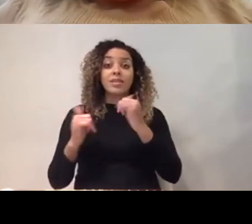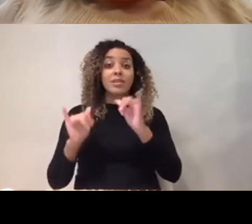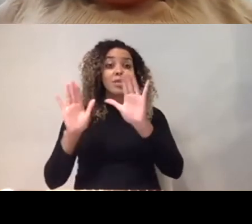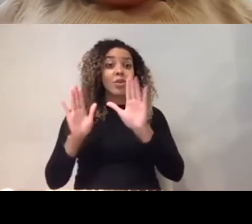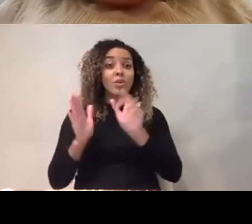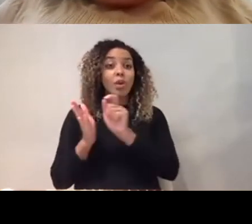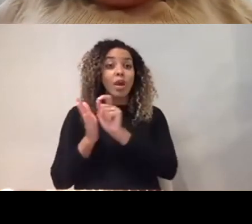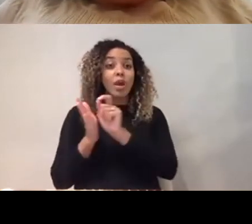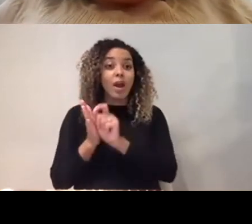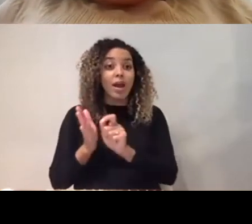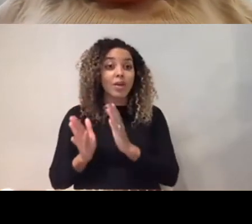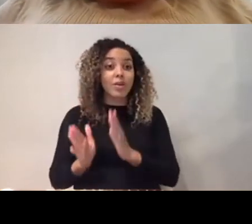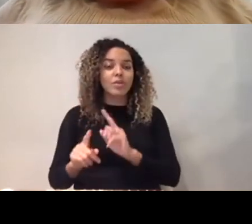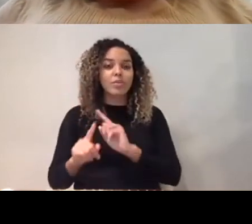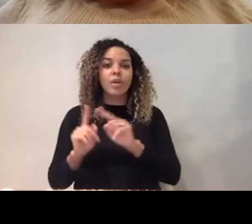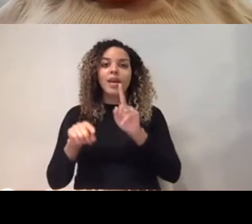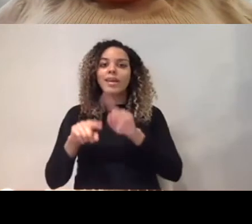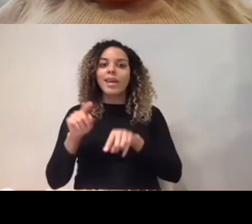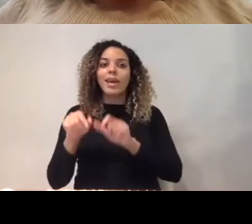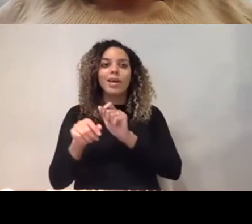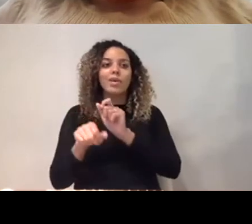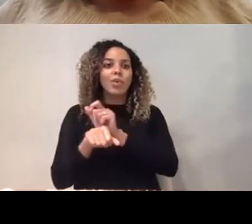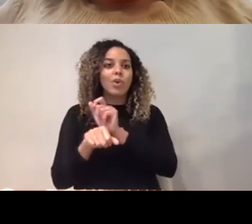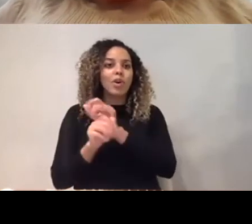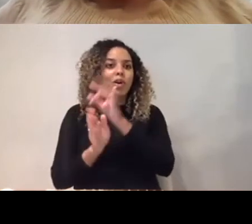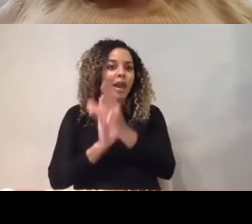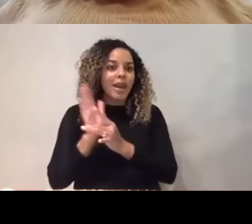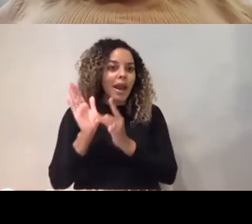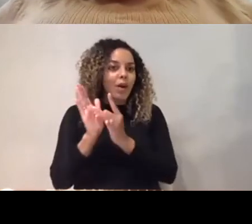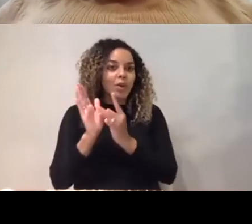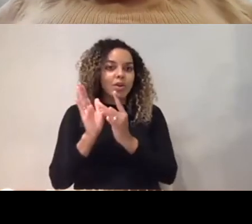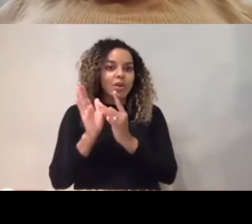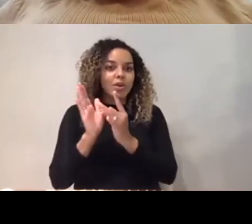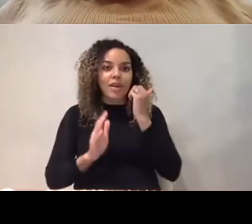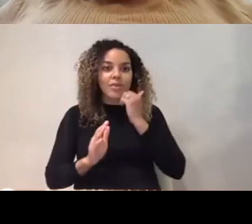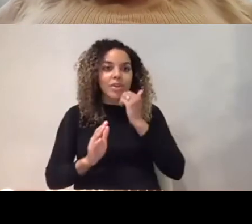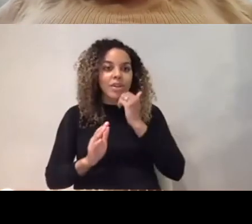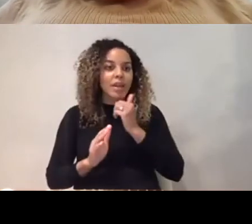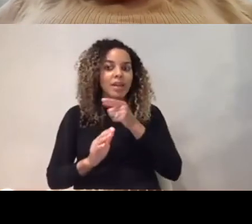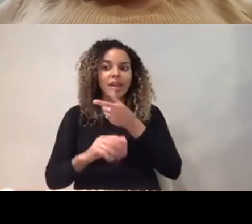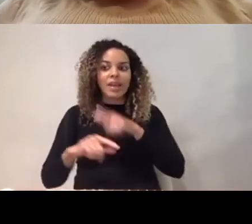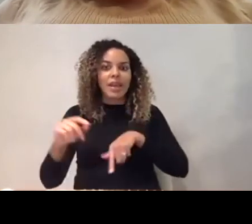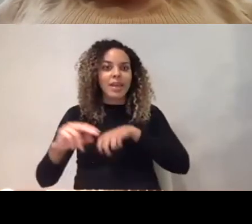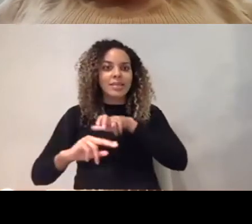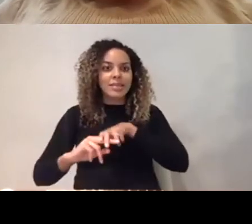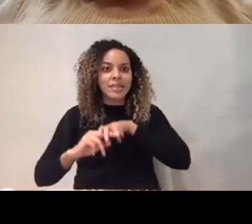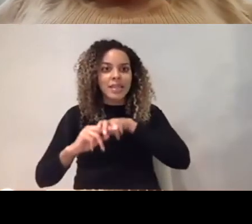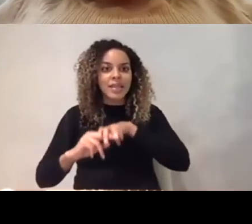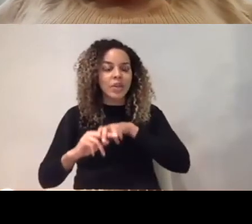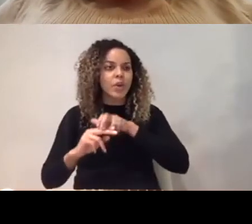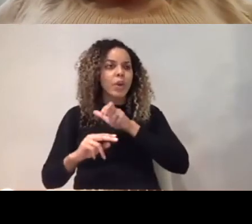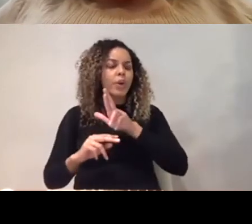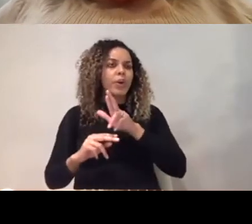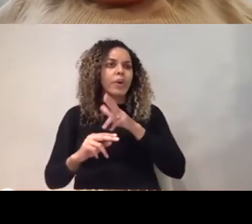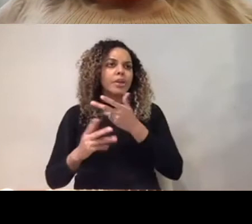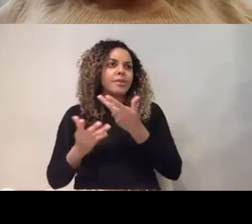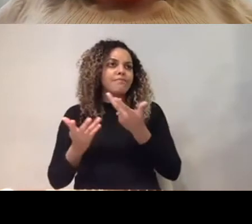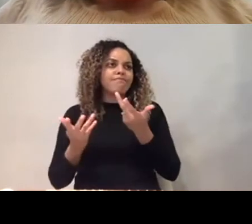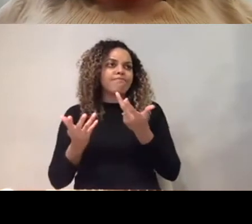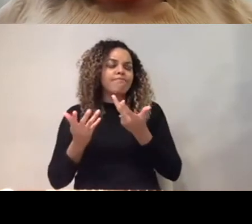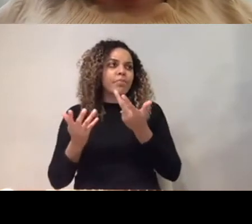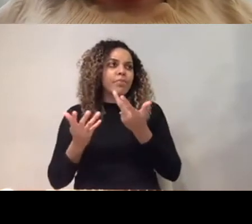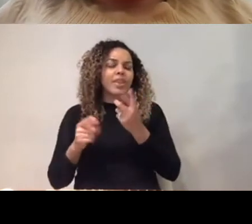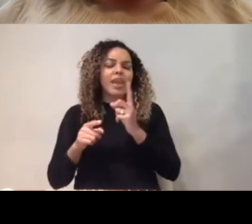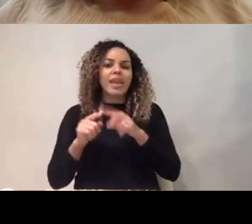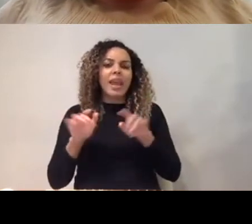can't work for 8 hours a day because they can't sit, or they're, you know, unable to do office work